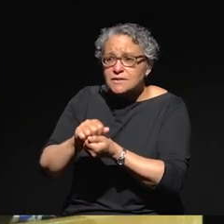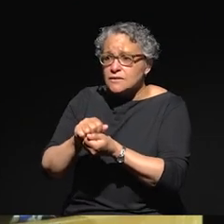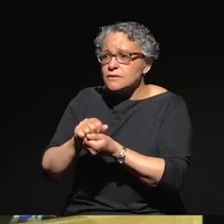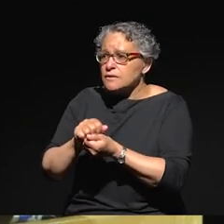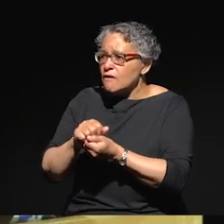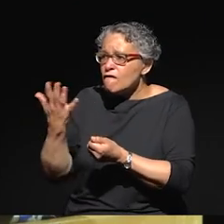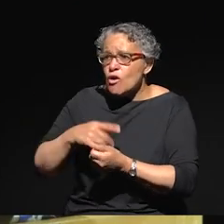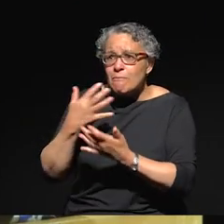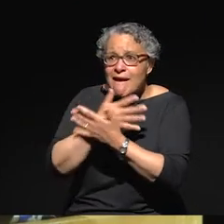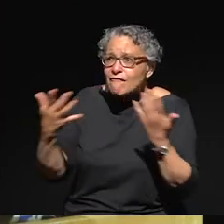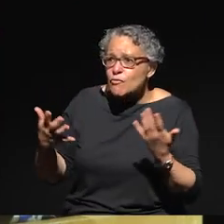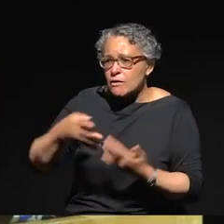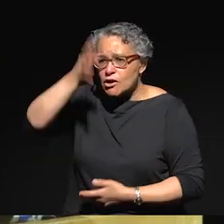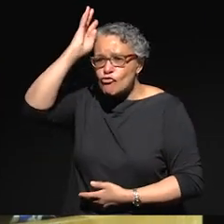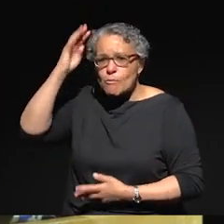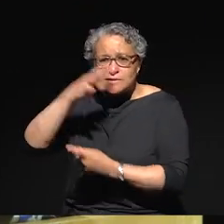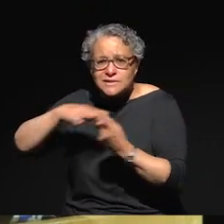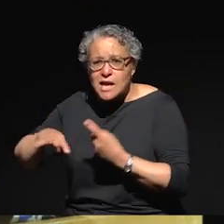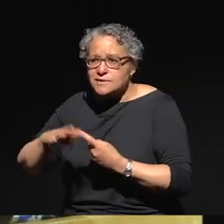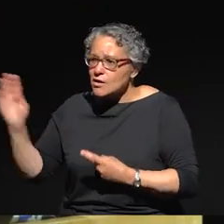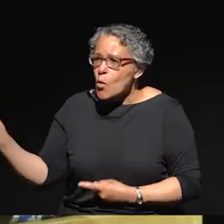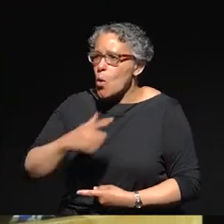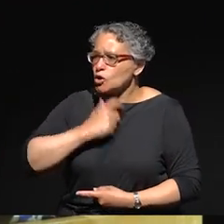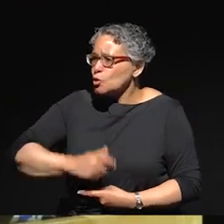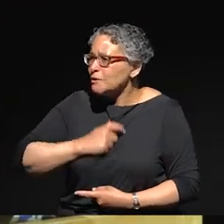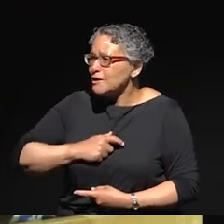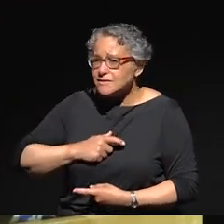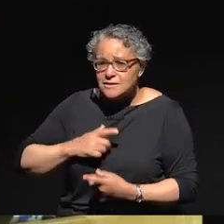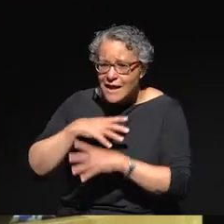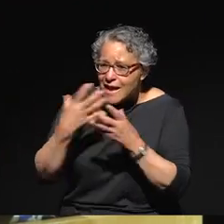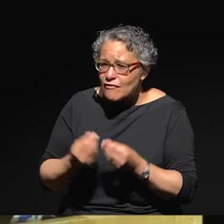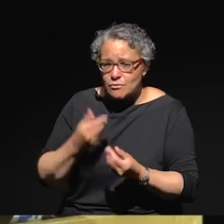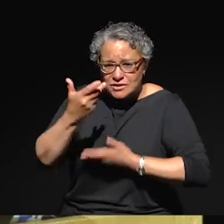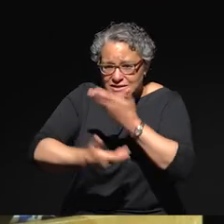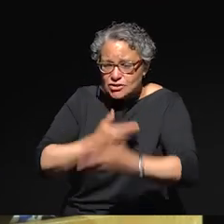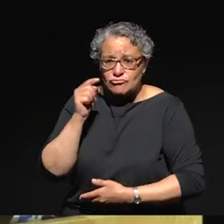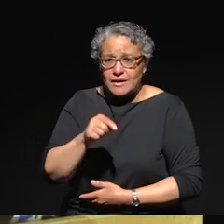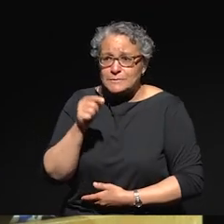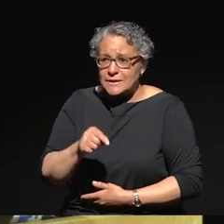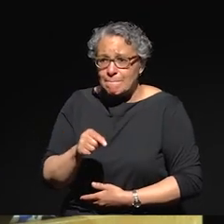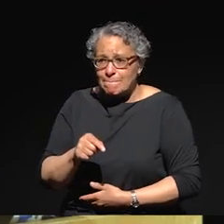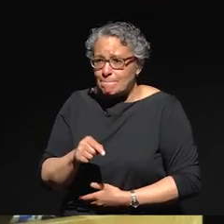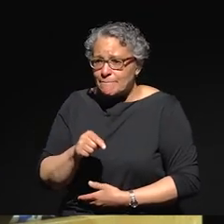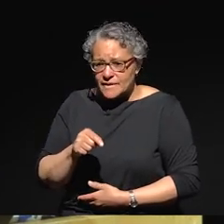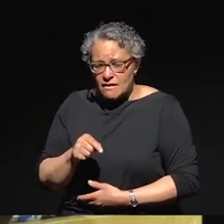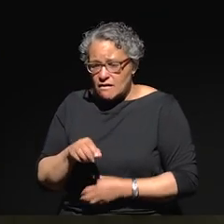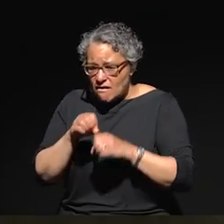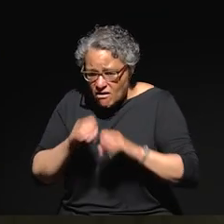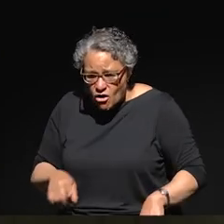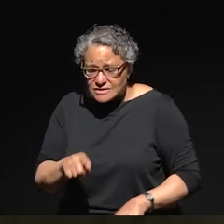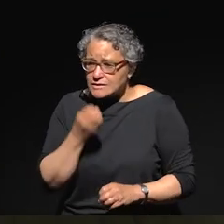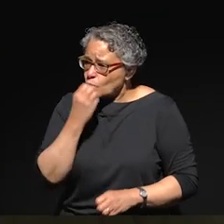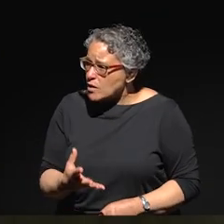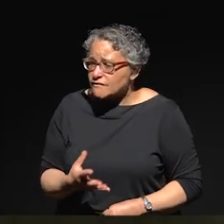and the good of Roman society, all the humanists and his friends and so on, who described like what the loss of this wondrous person